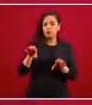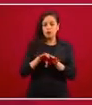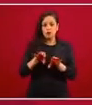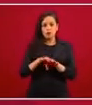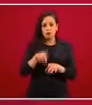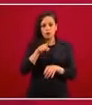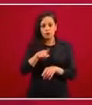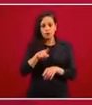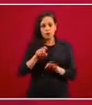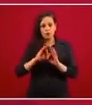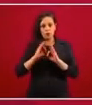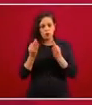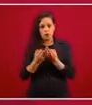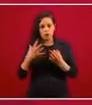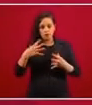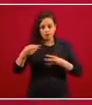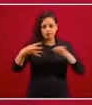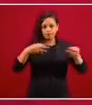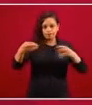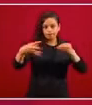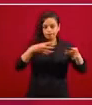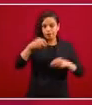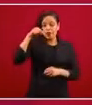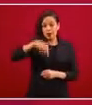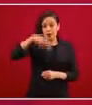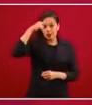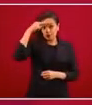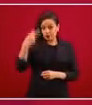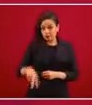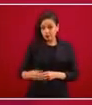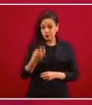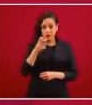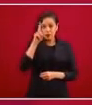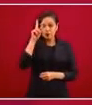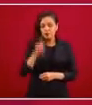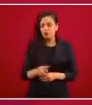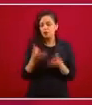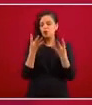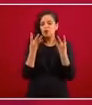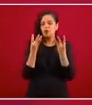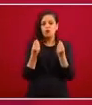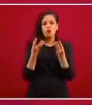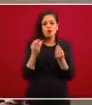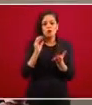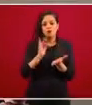data allows us to have a model of analysis